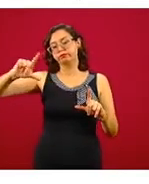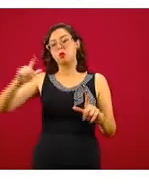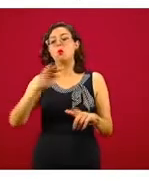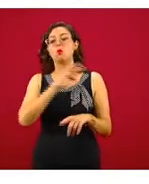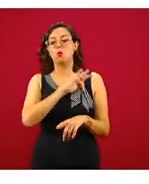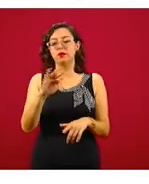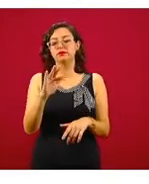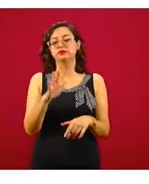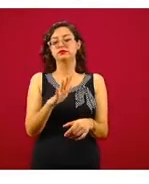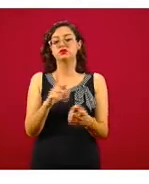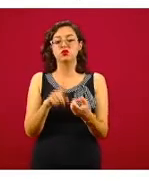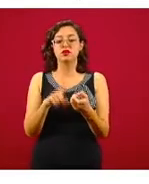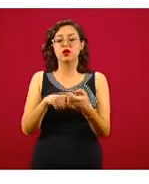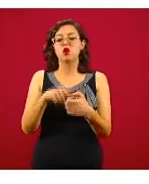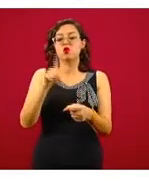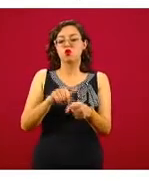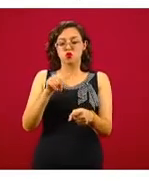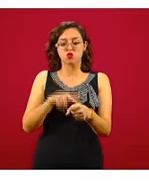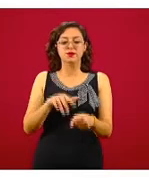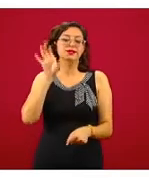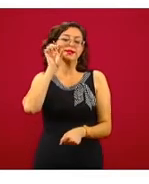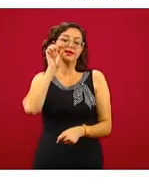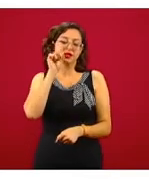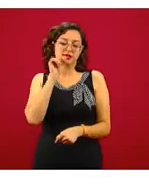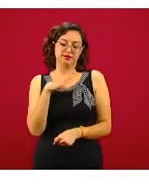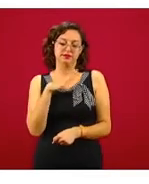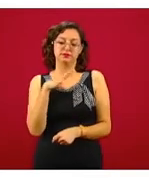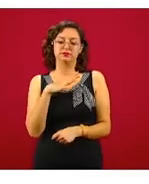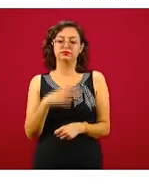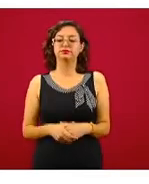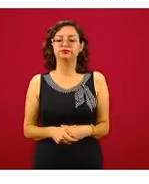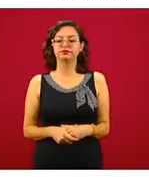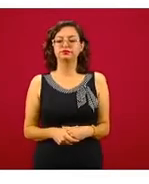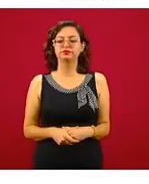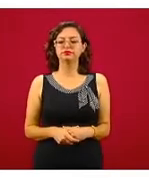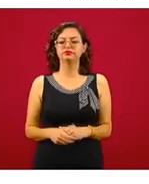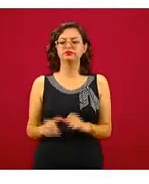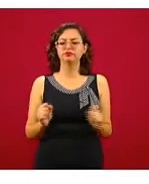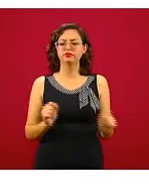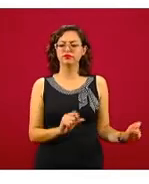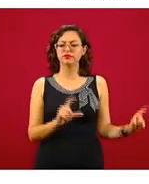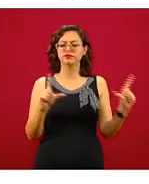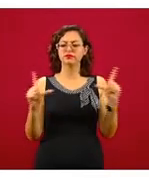and of course those states that have at least a fraction of the